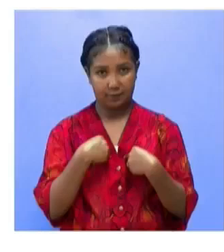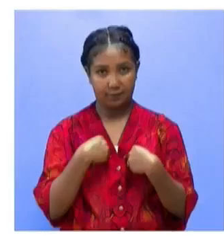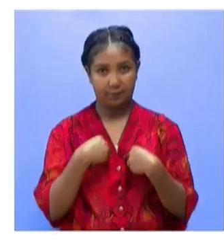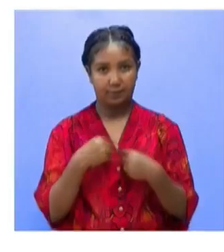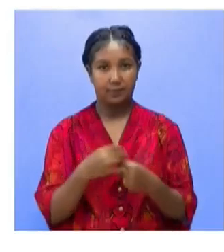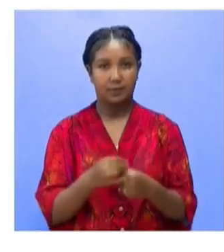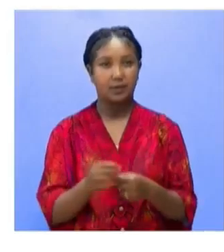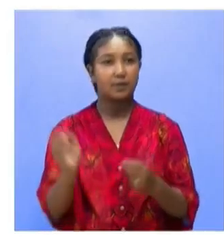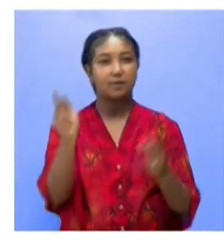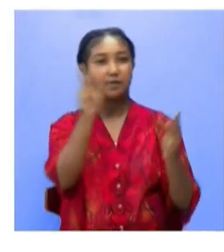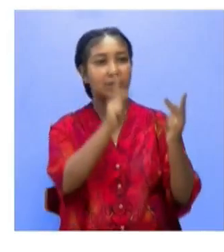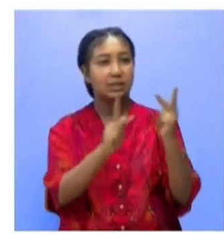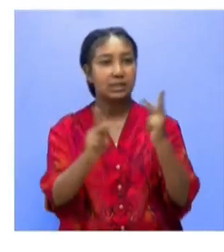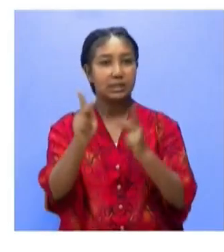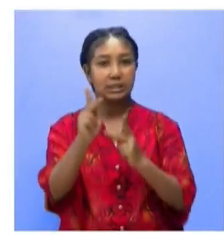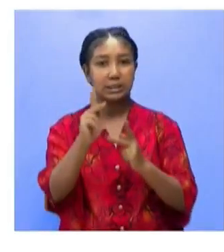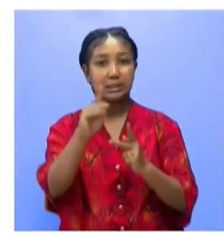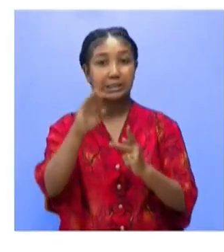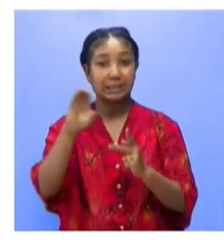visited